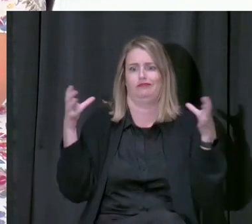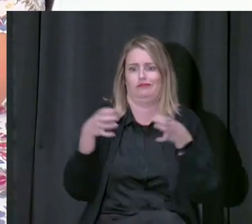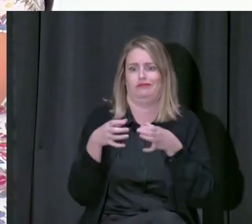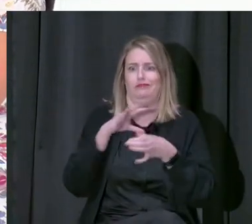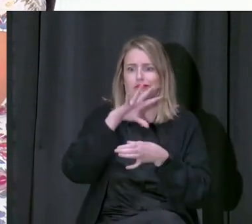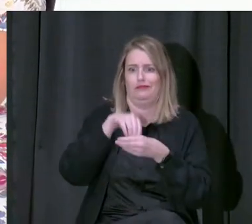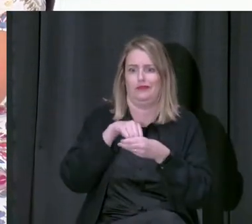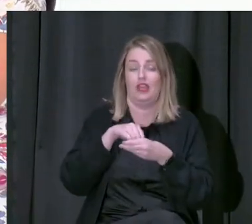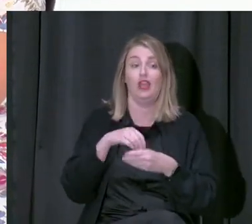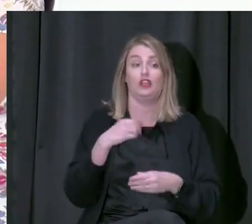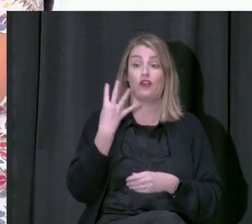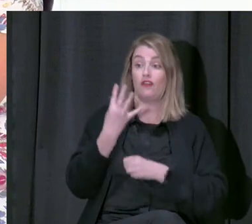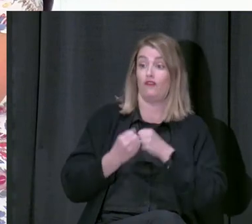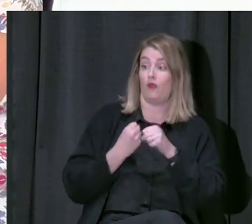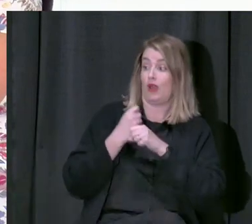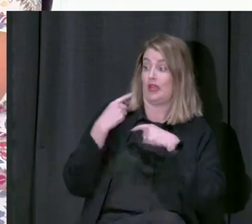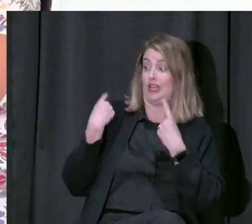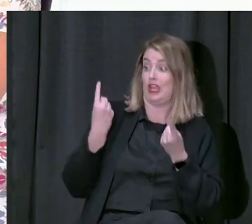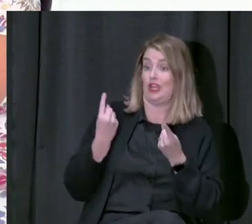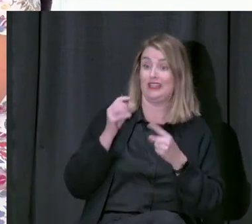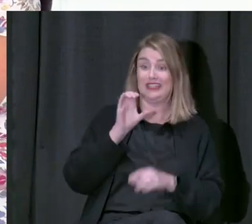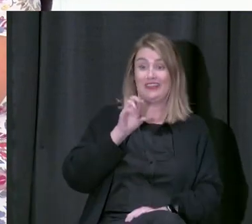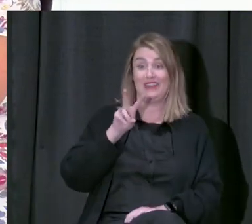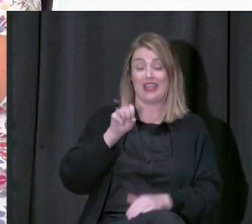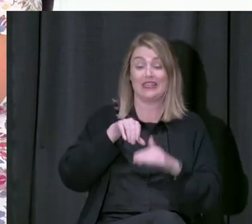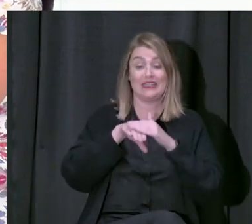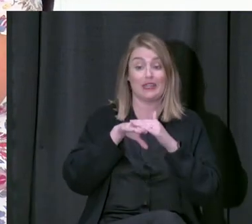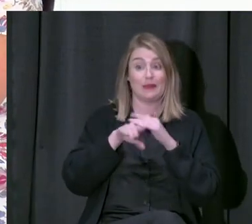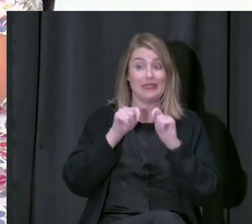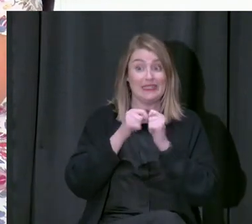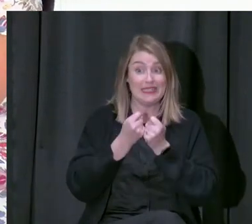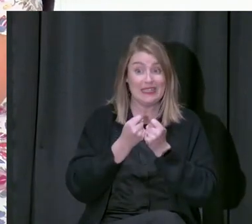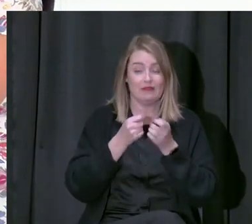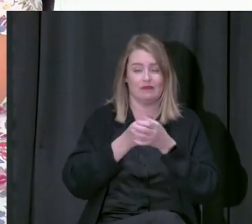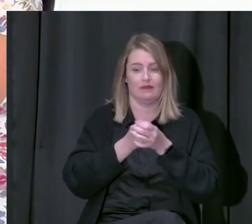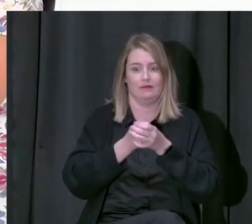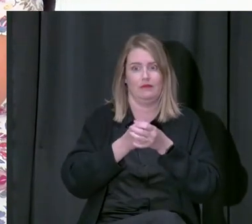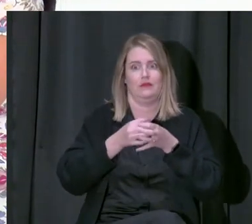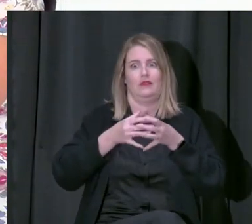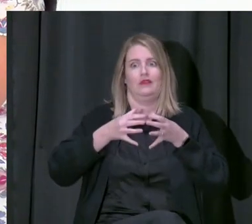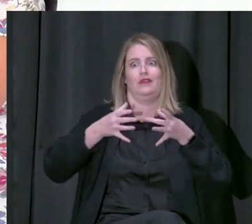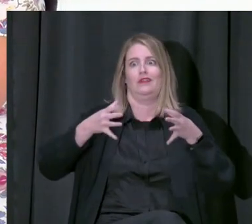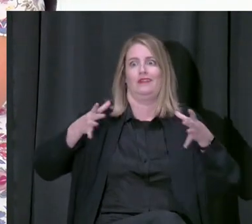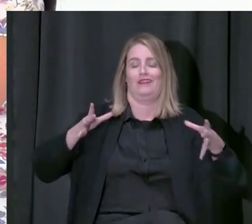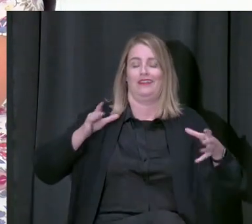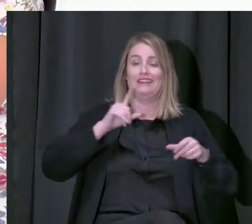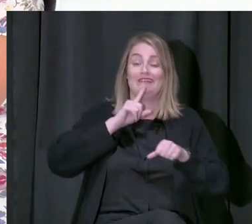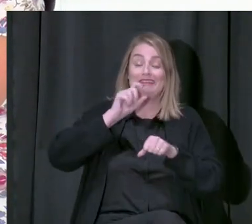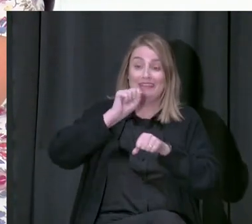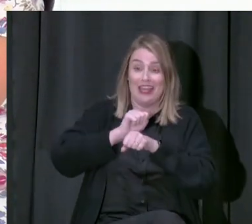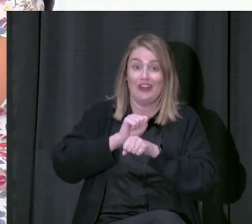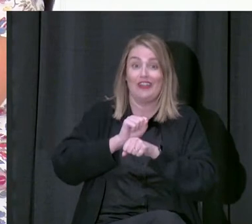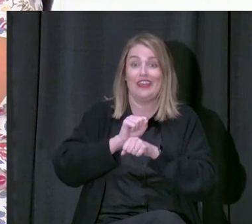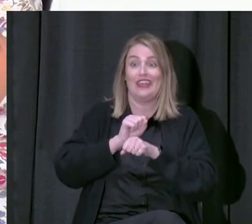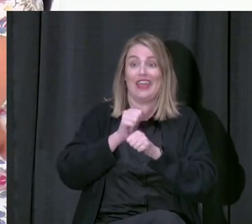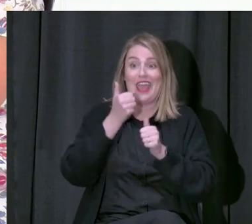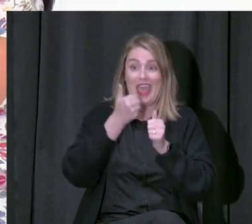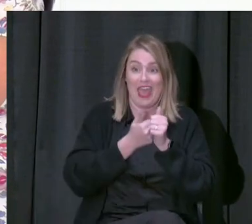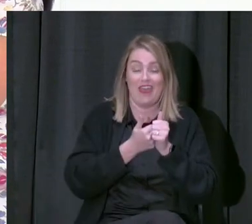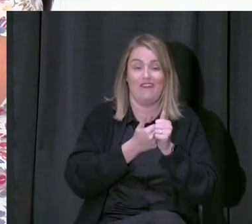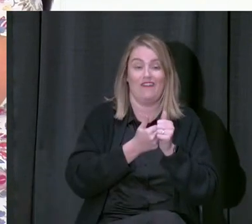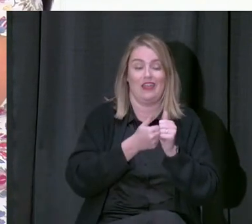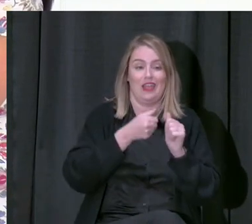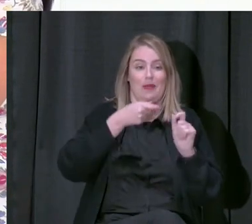in 4 years, CVS's accessibility team is literally at every pulse point within